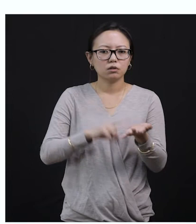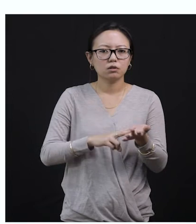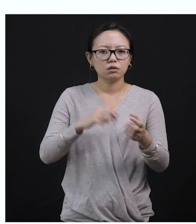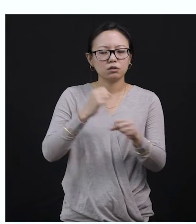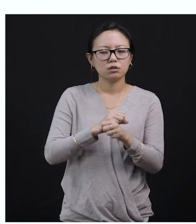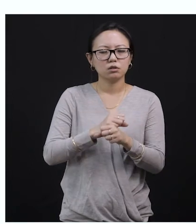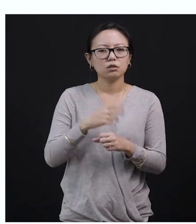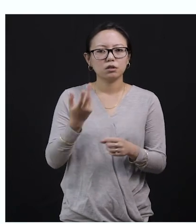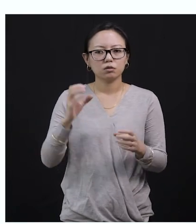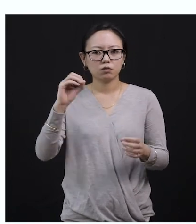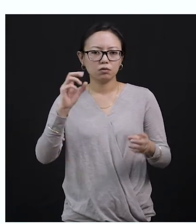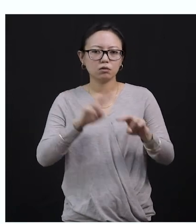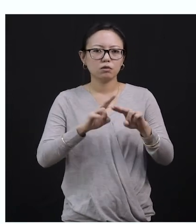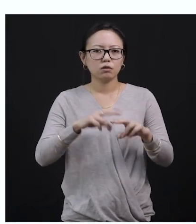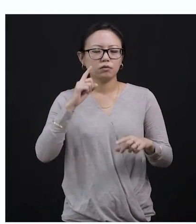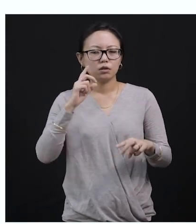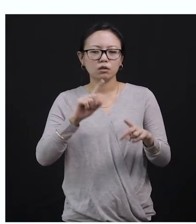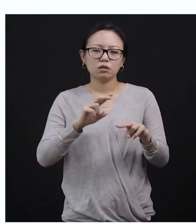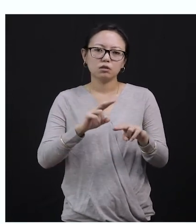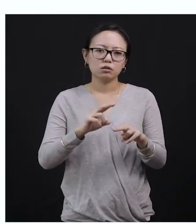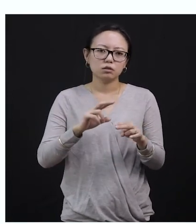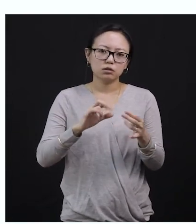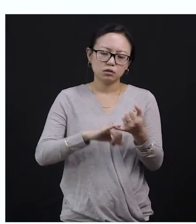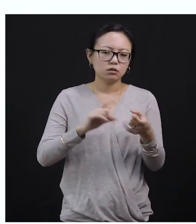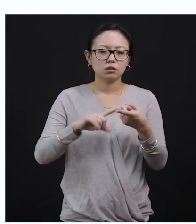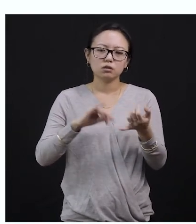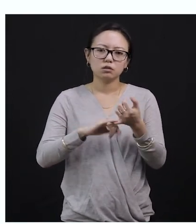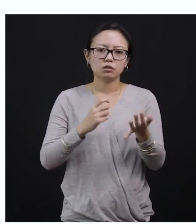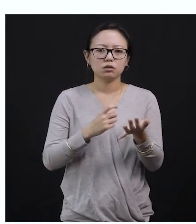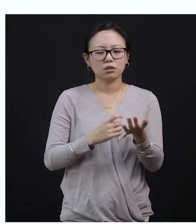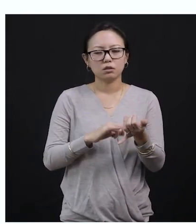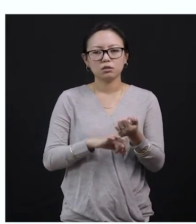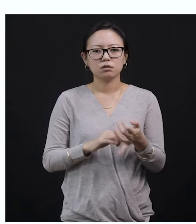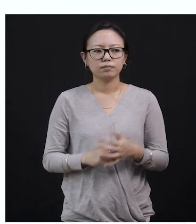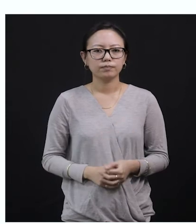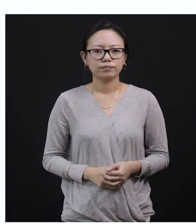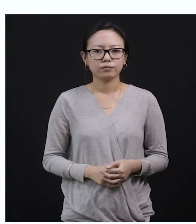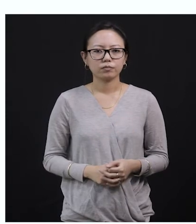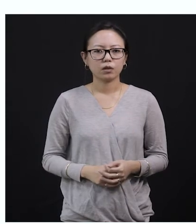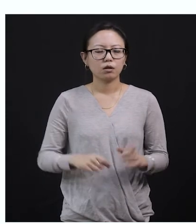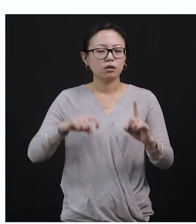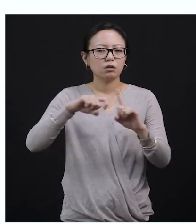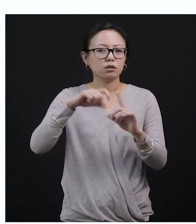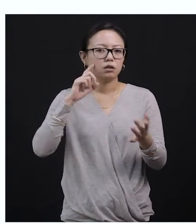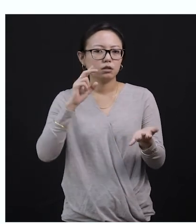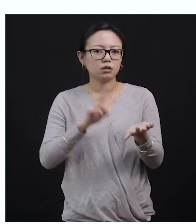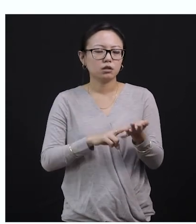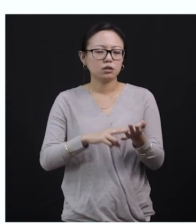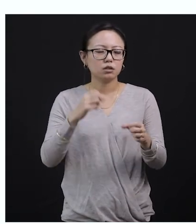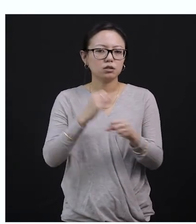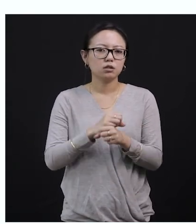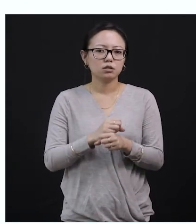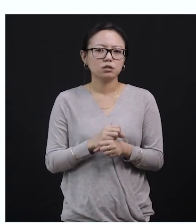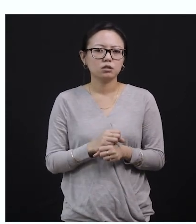previous chapter, in the previous part also, I've explained to you that the king used to take advice from the